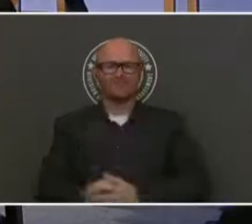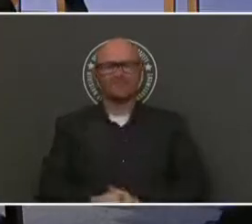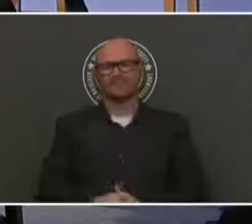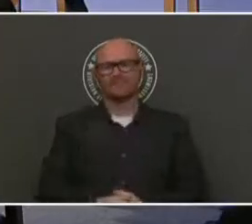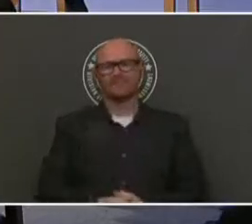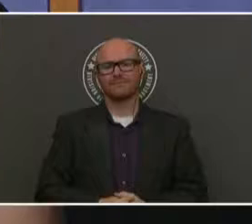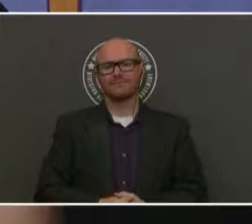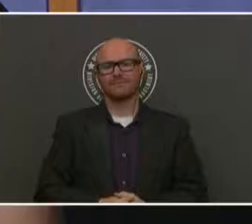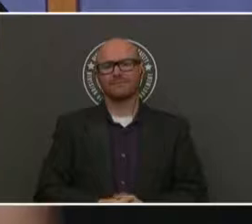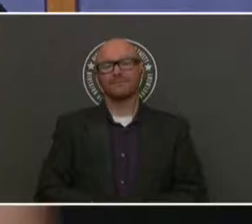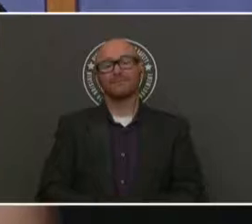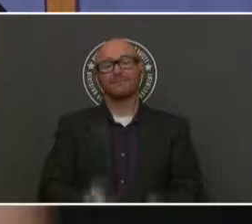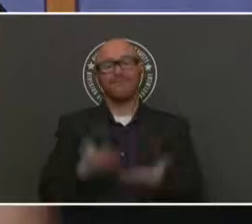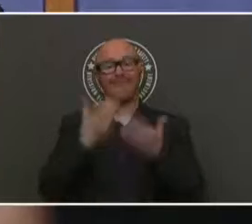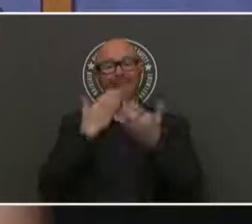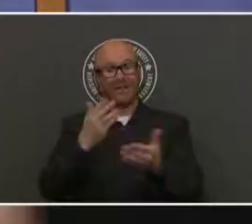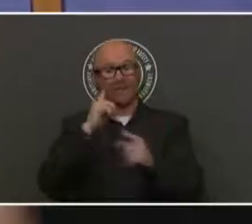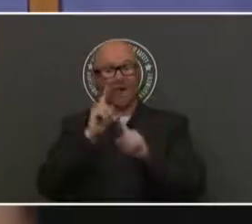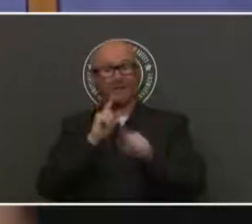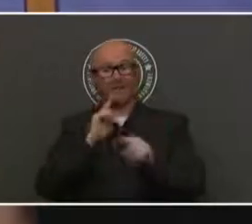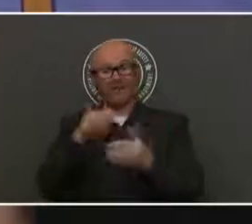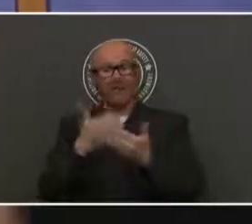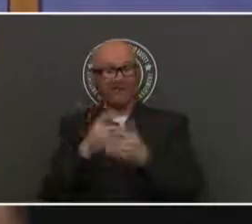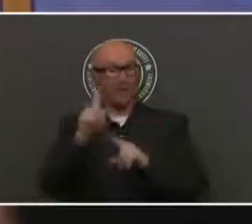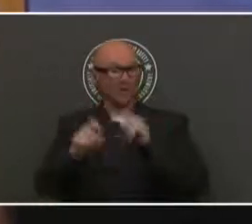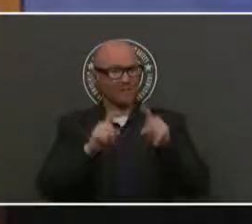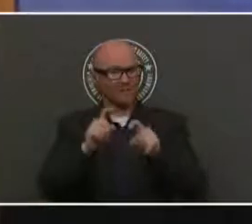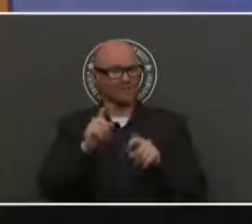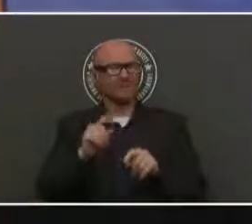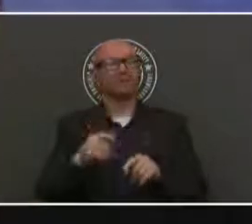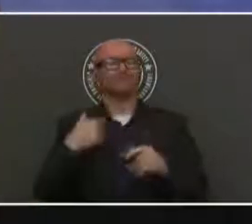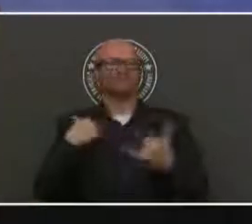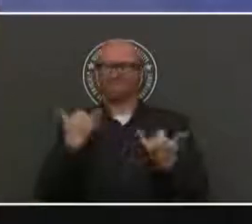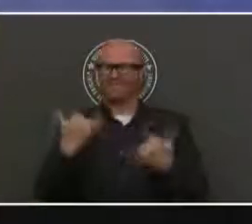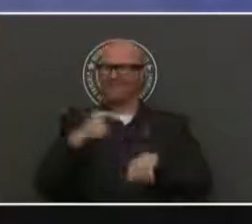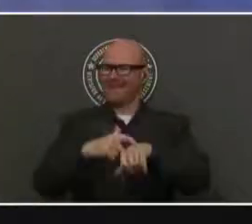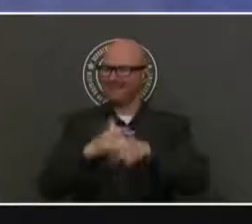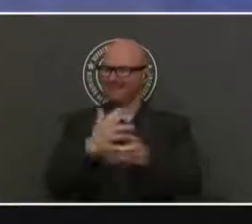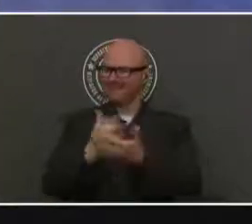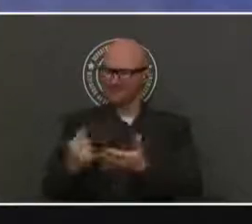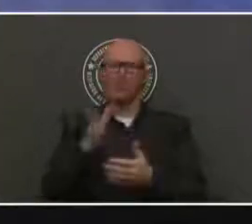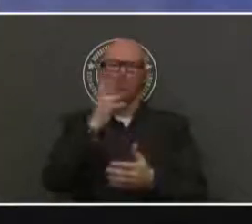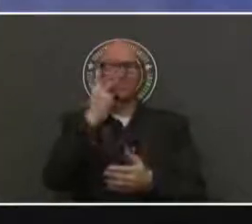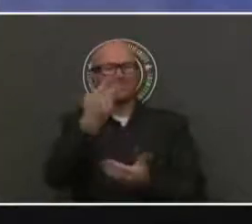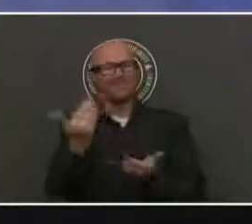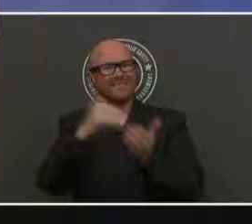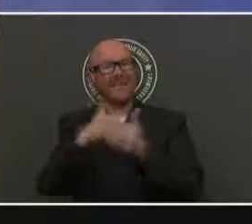so much for answering all of our questions. We are out of time, and we will see you back here next month.